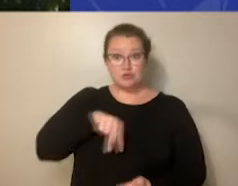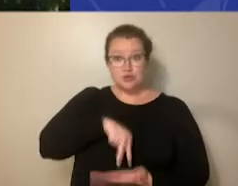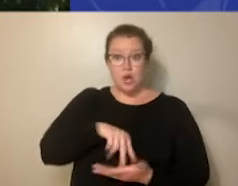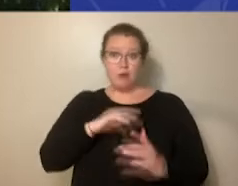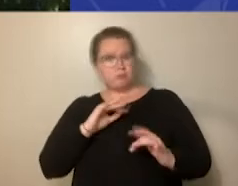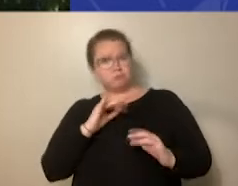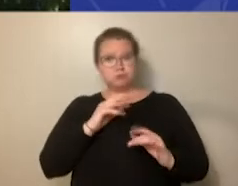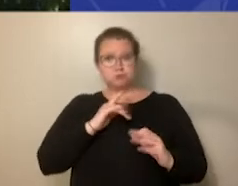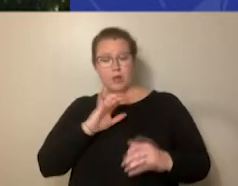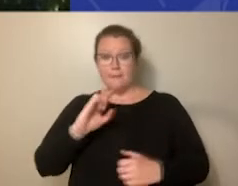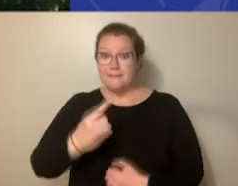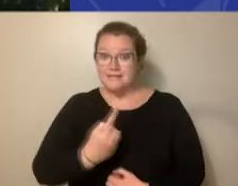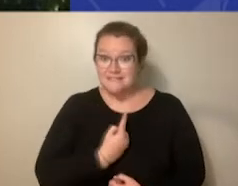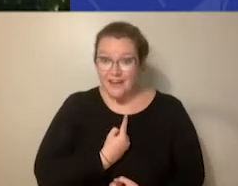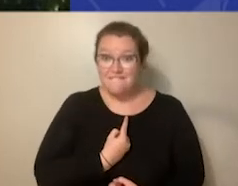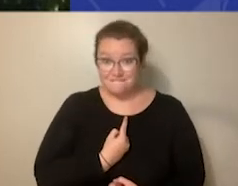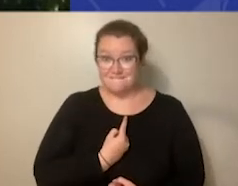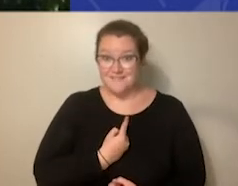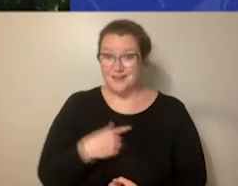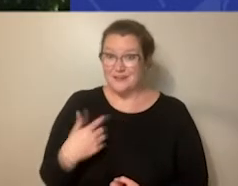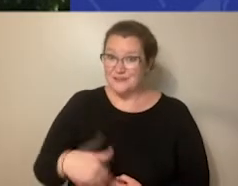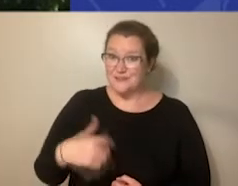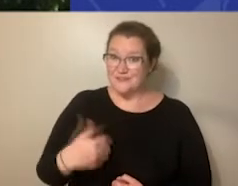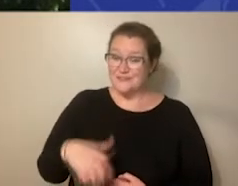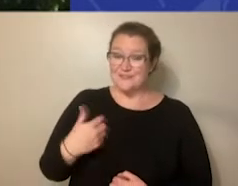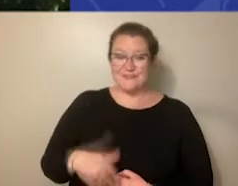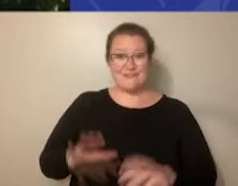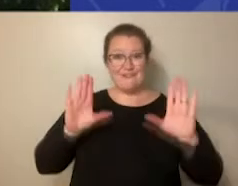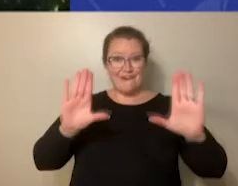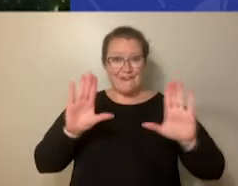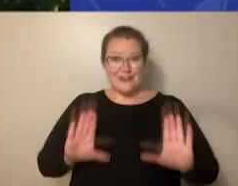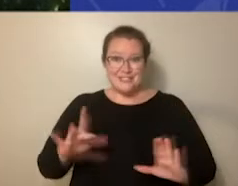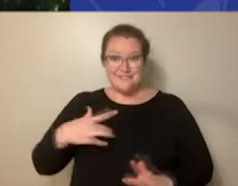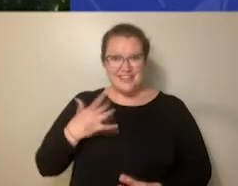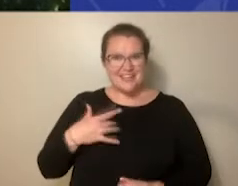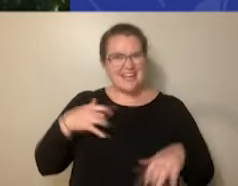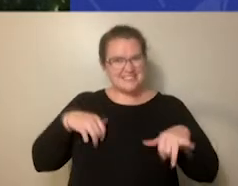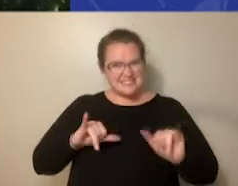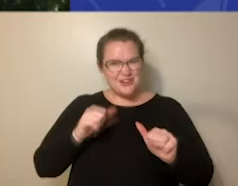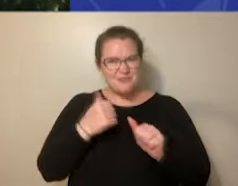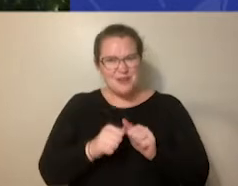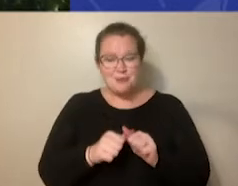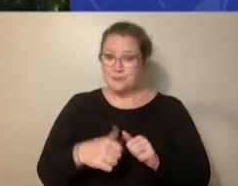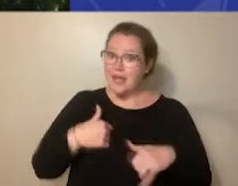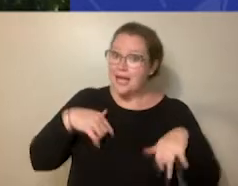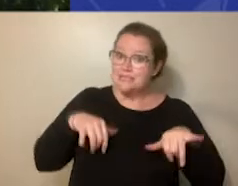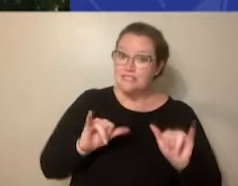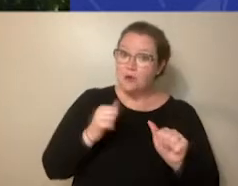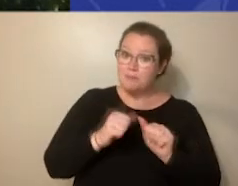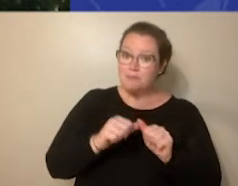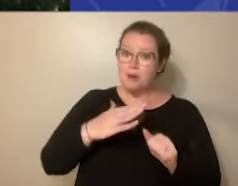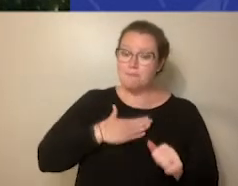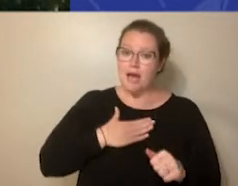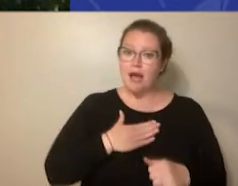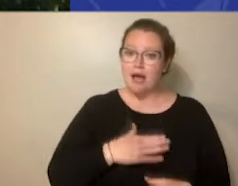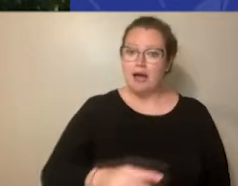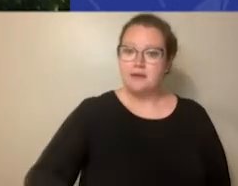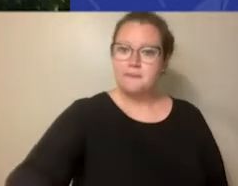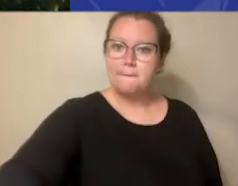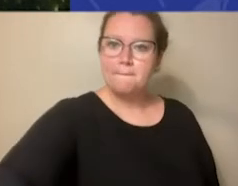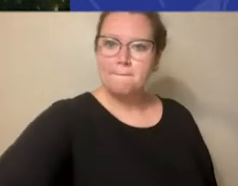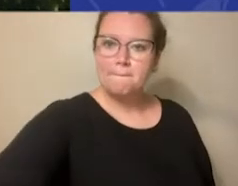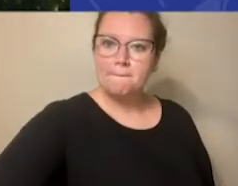solo in jazz band, playing the saxophone, and how awesome that was. I still remember my 6th grade concert, my first one,